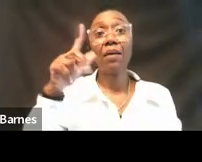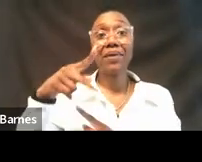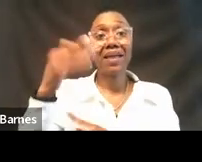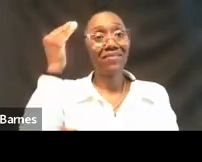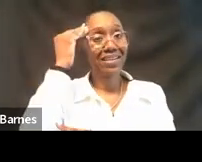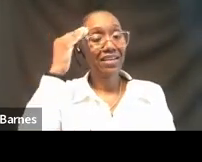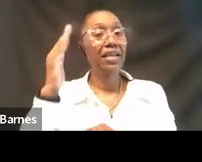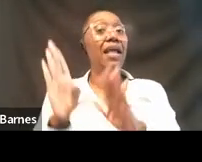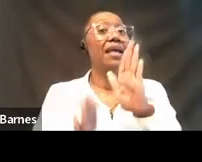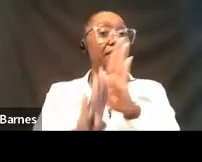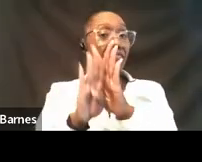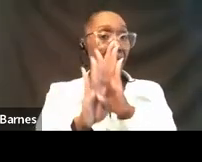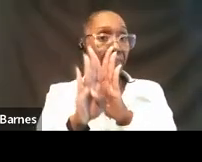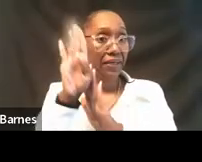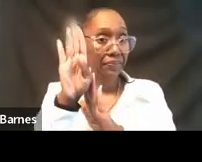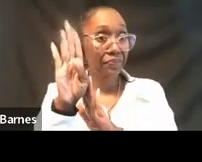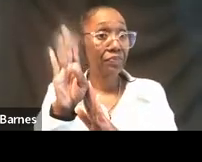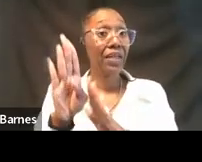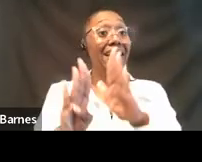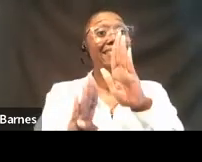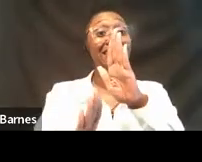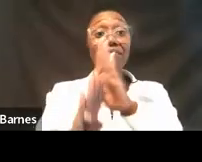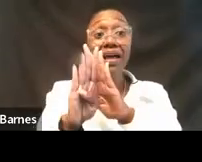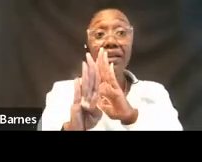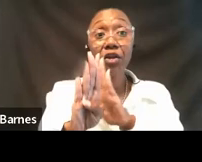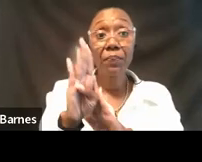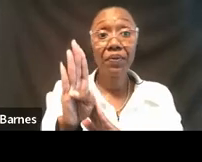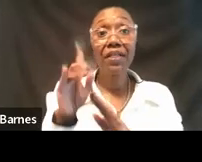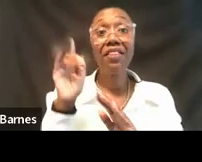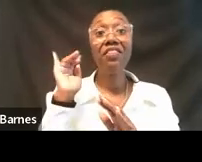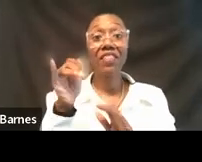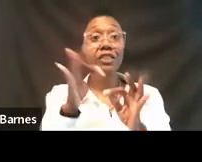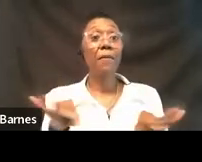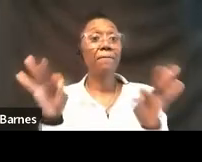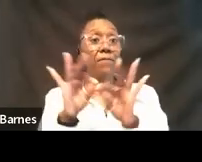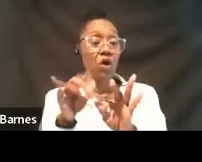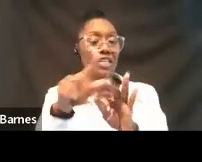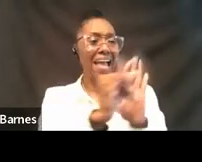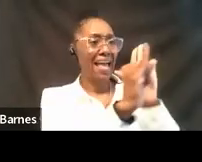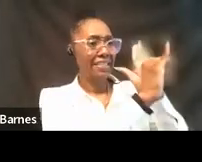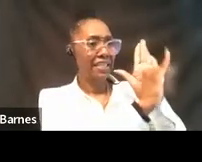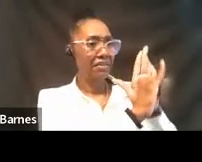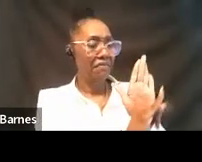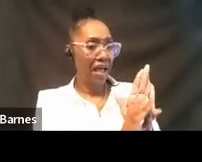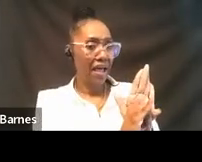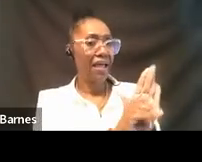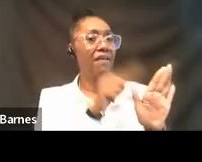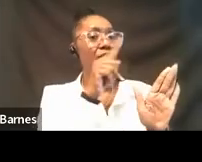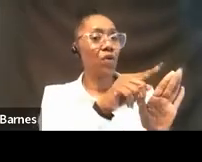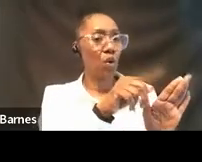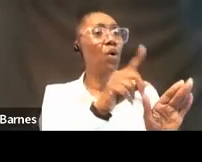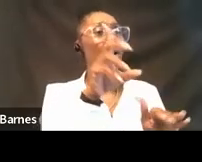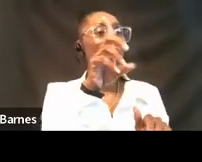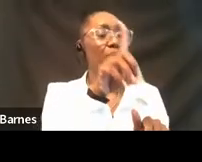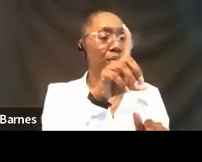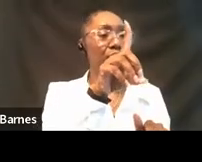developmental norms. Because development is the cornerstone of our practice in identifying disordered or delayed development, we are the perfect